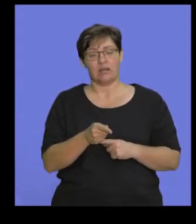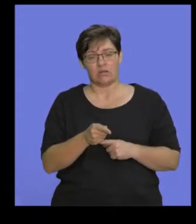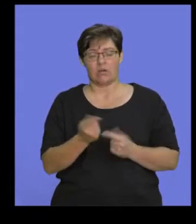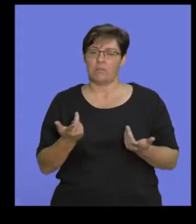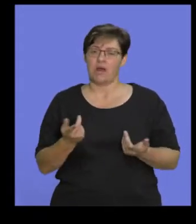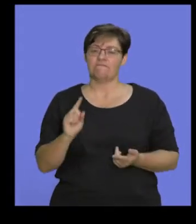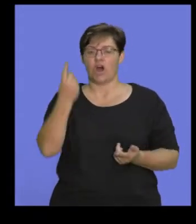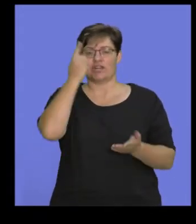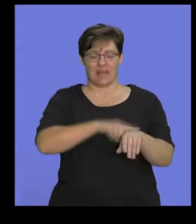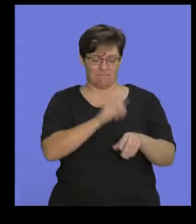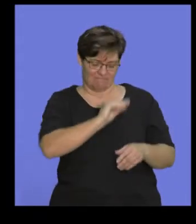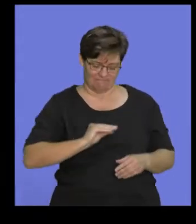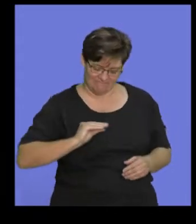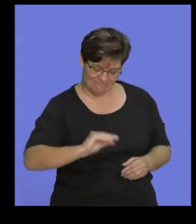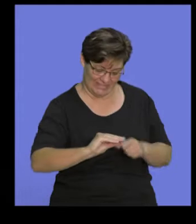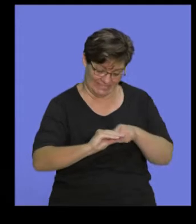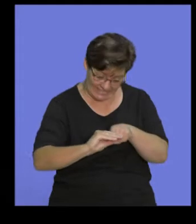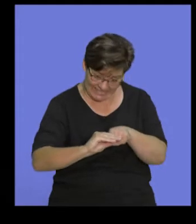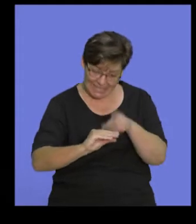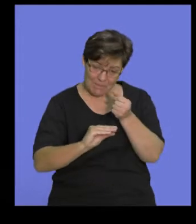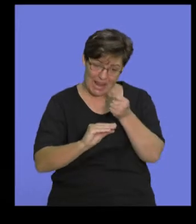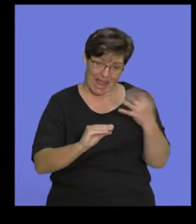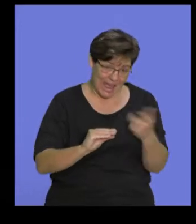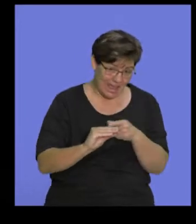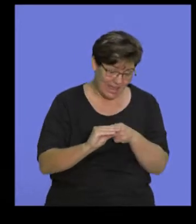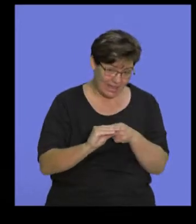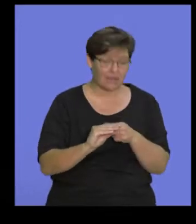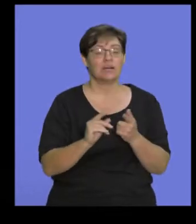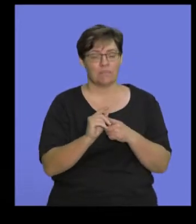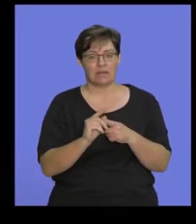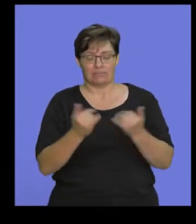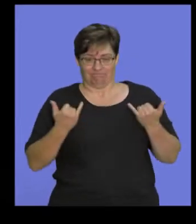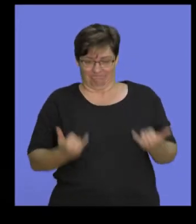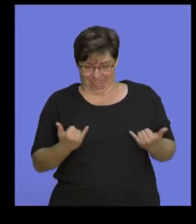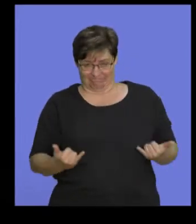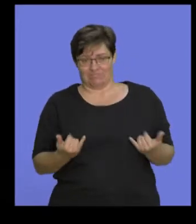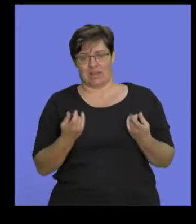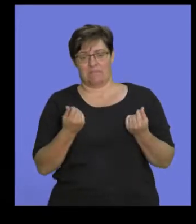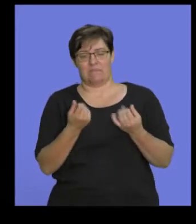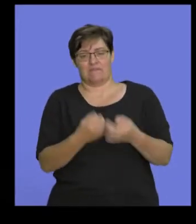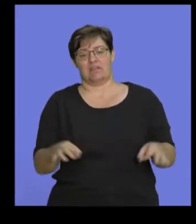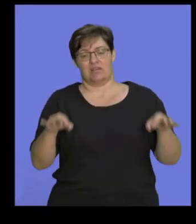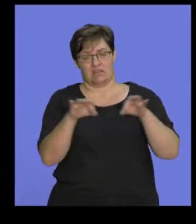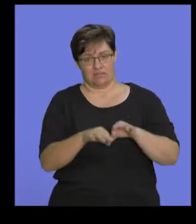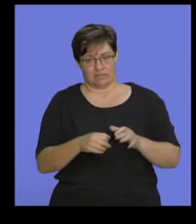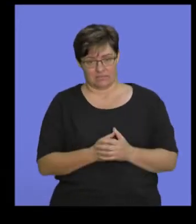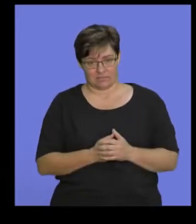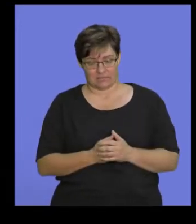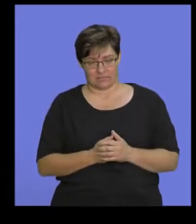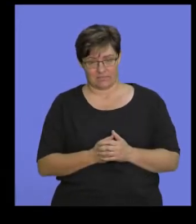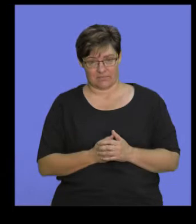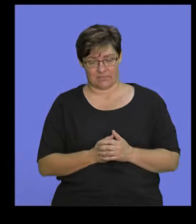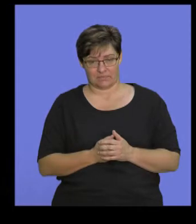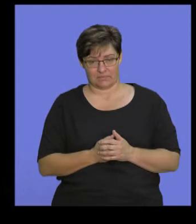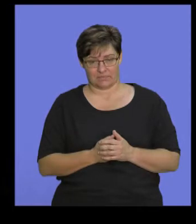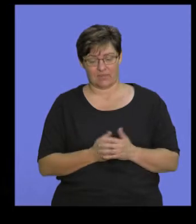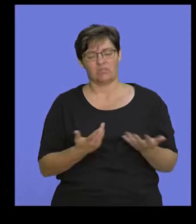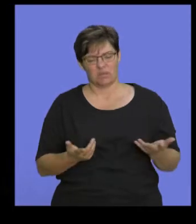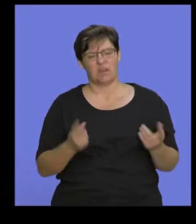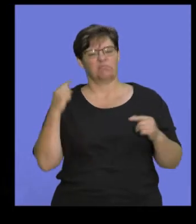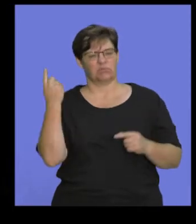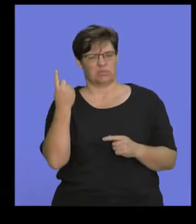you are starting your investment. So we can also even call this the present value. That's one way we can even look at the